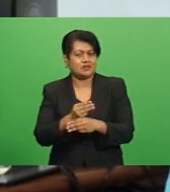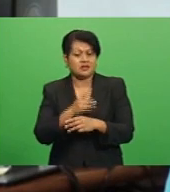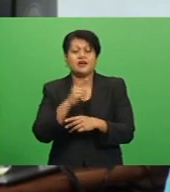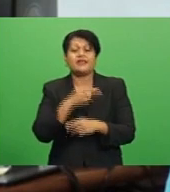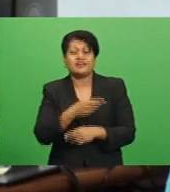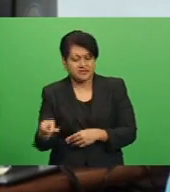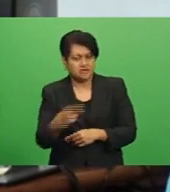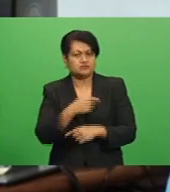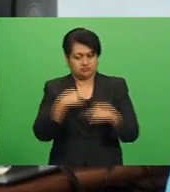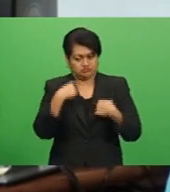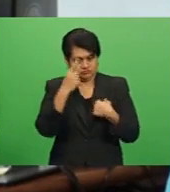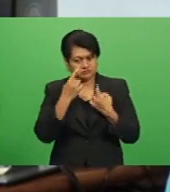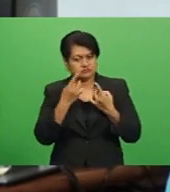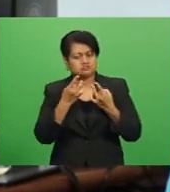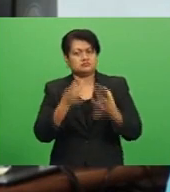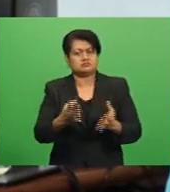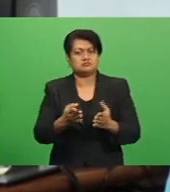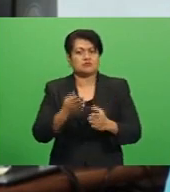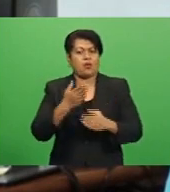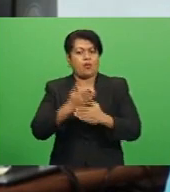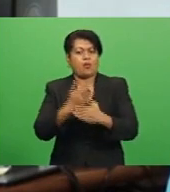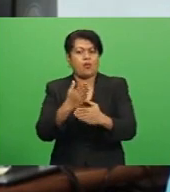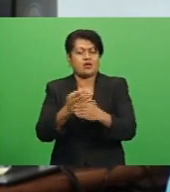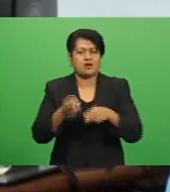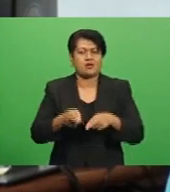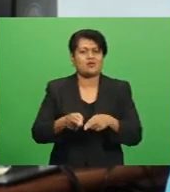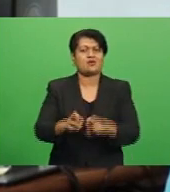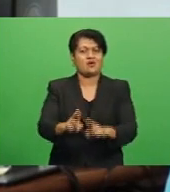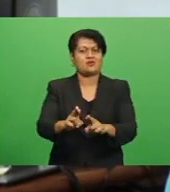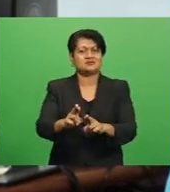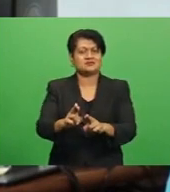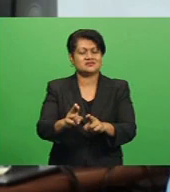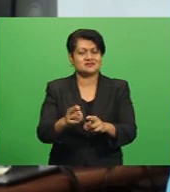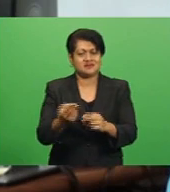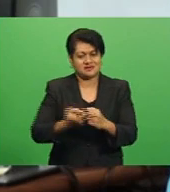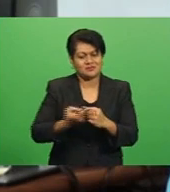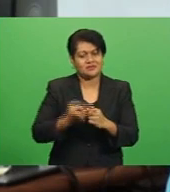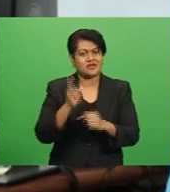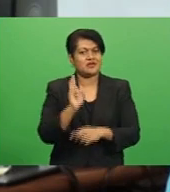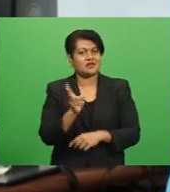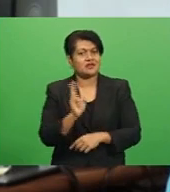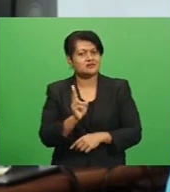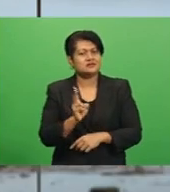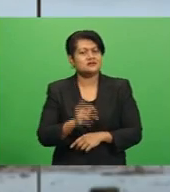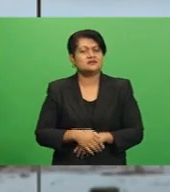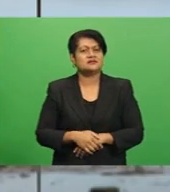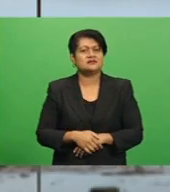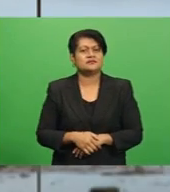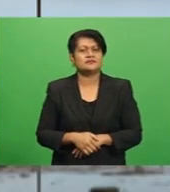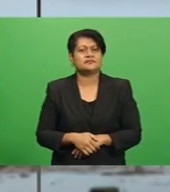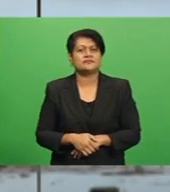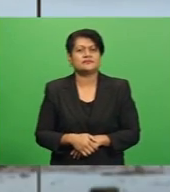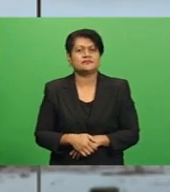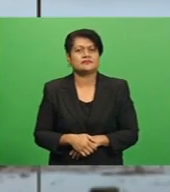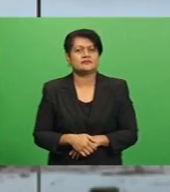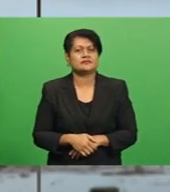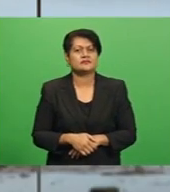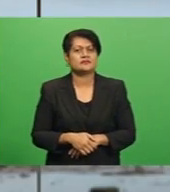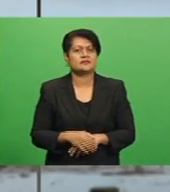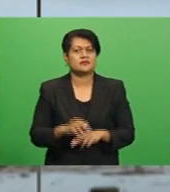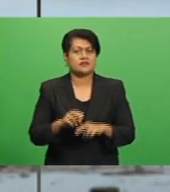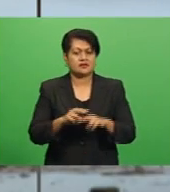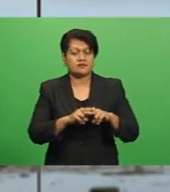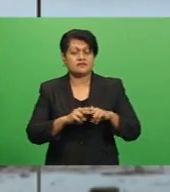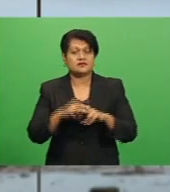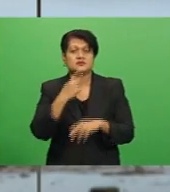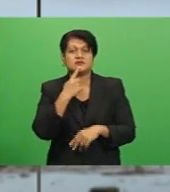our rehabilitation works, reconstruction works for this pothole. The Fiji Red